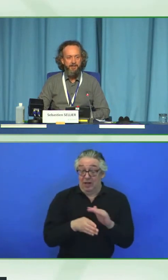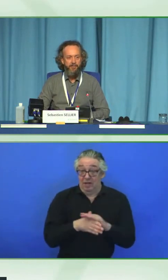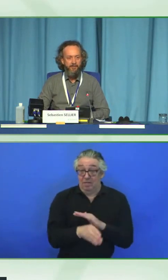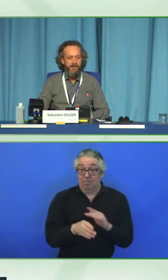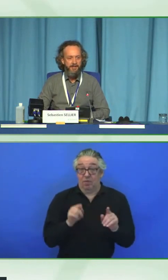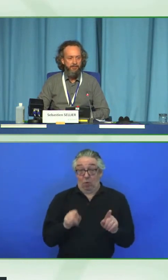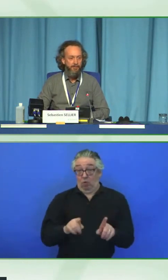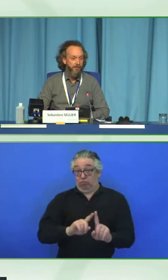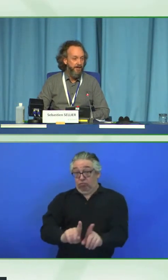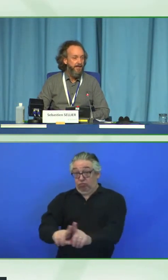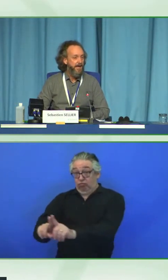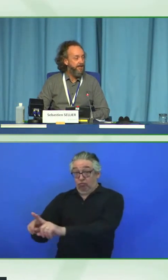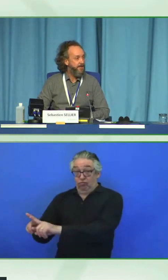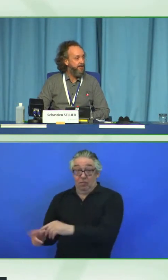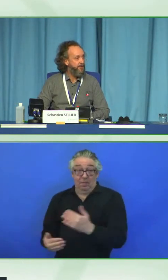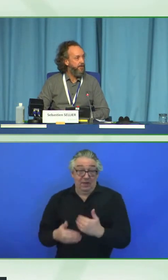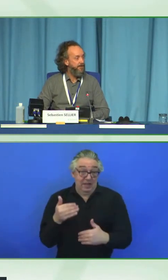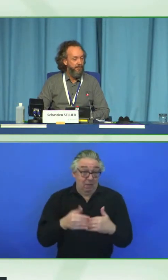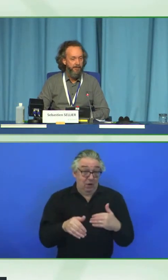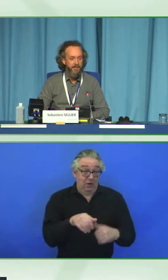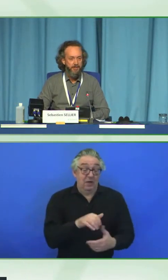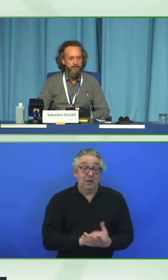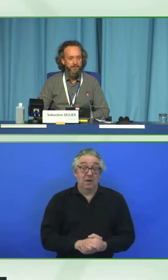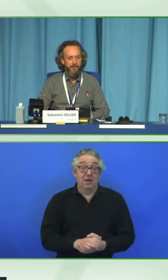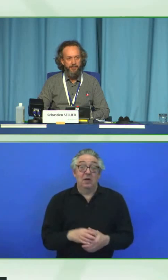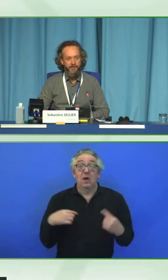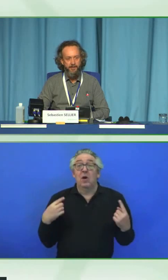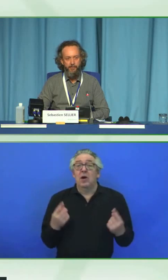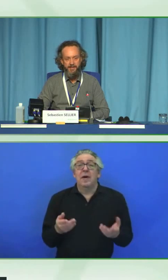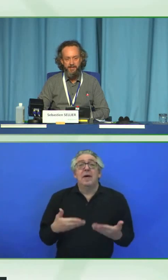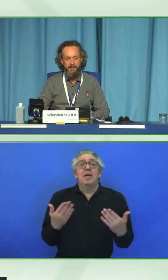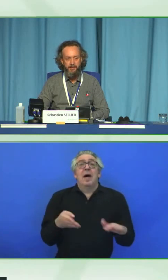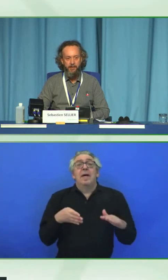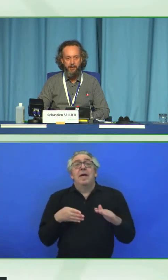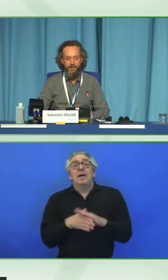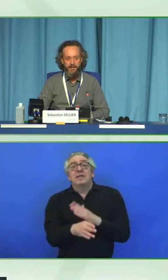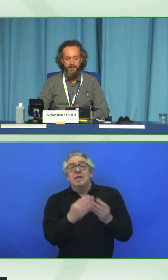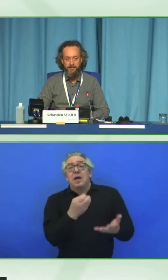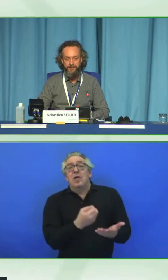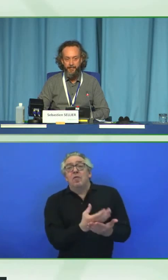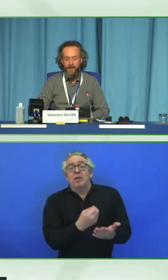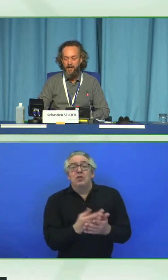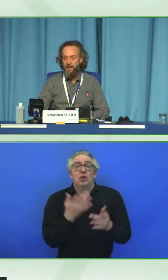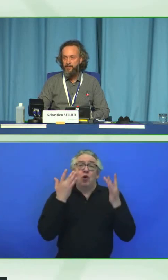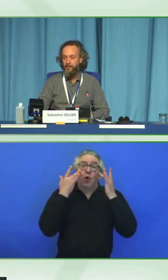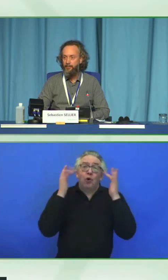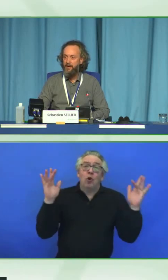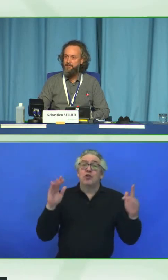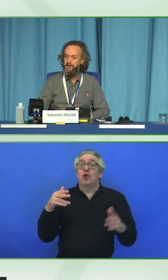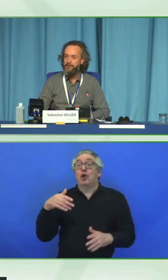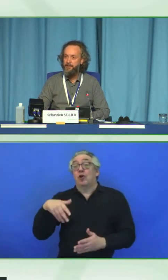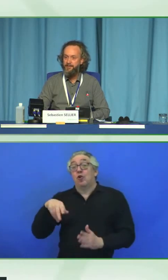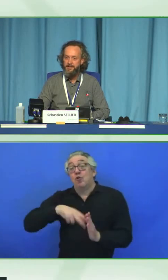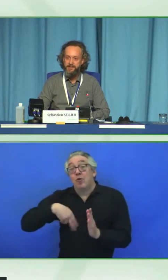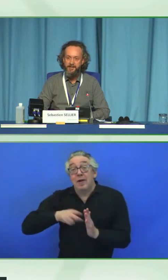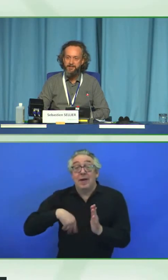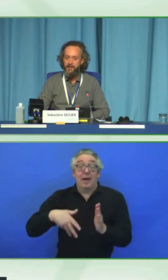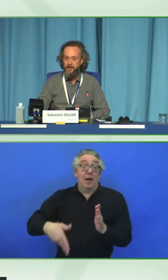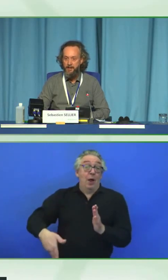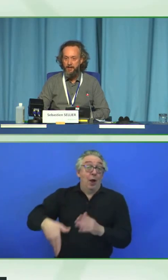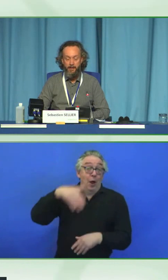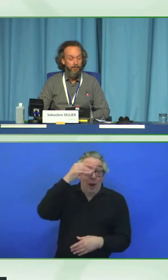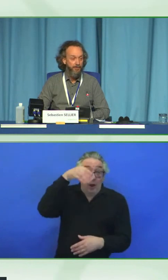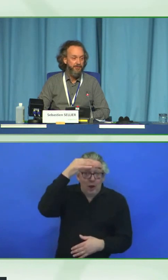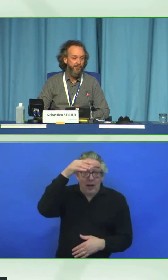We provide access to information, culture, reading, learnings, and we have been doing this